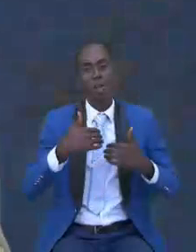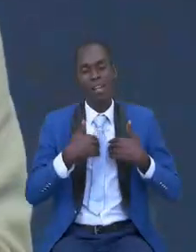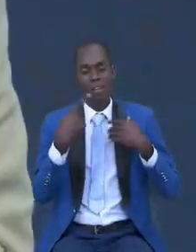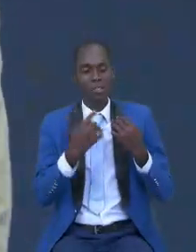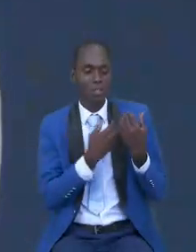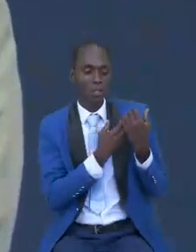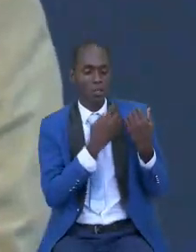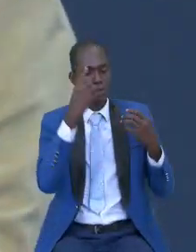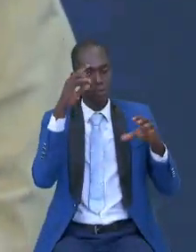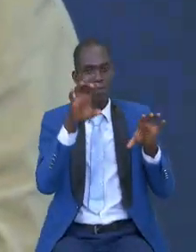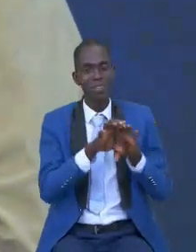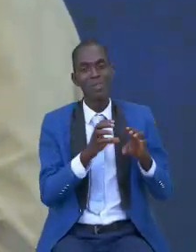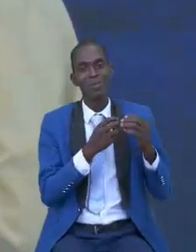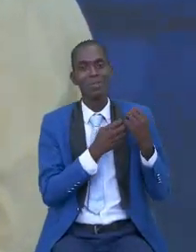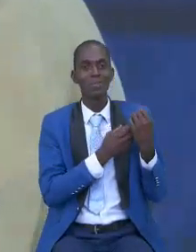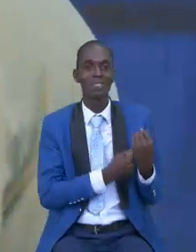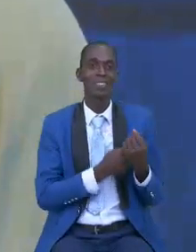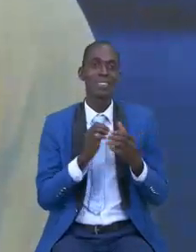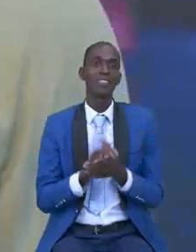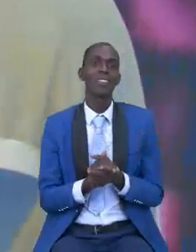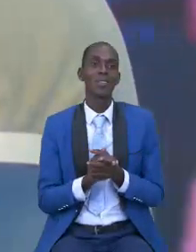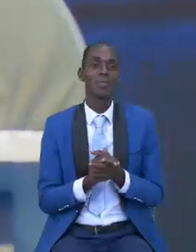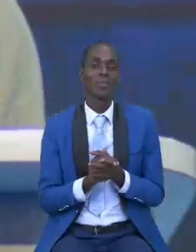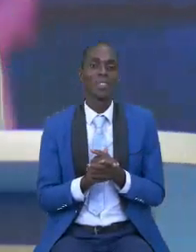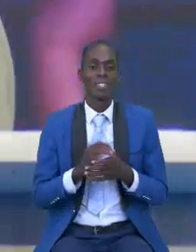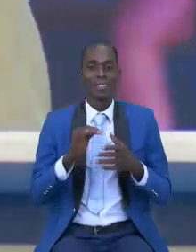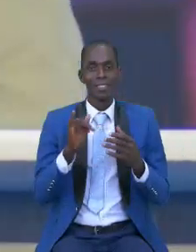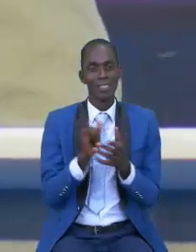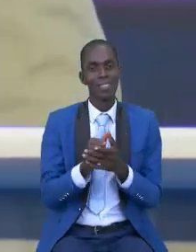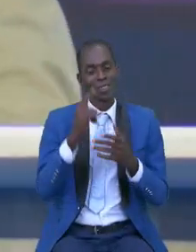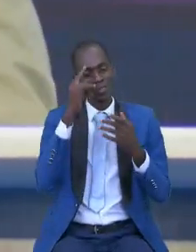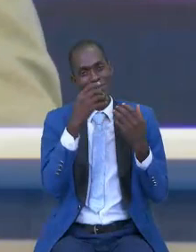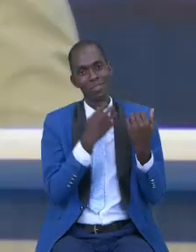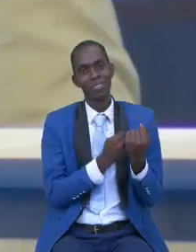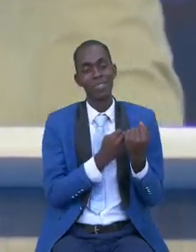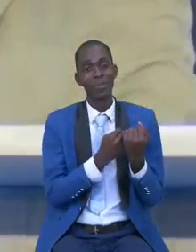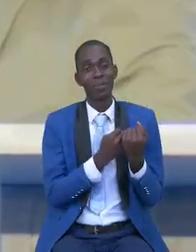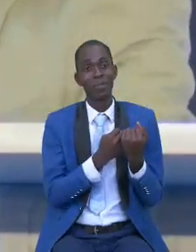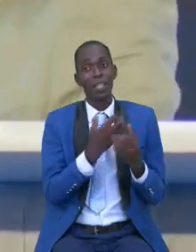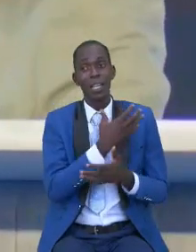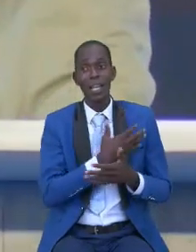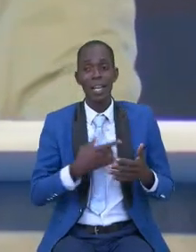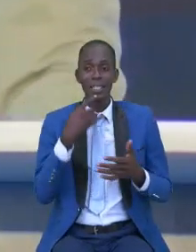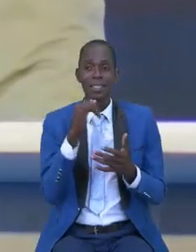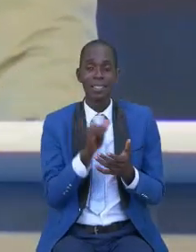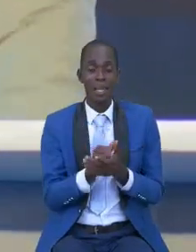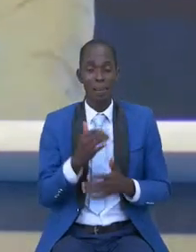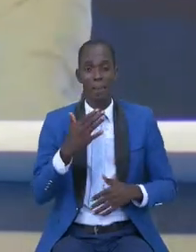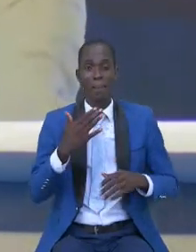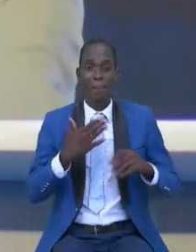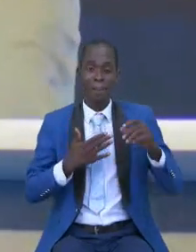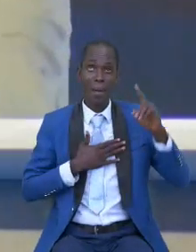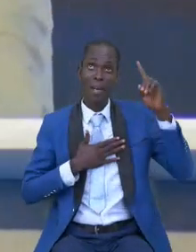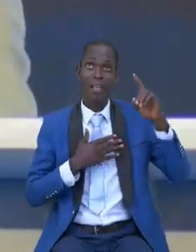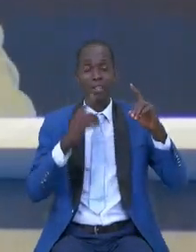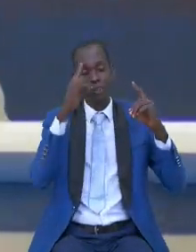faith. God making a covenant with us. And it says, my covenant will